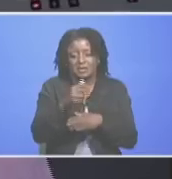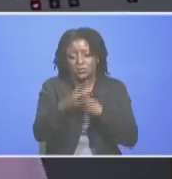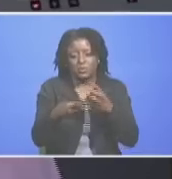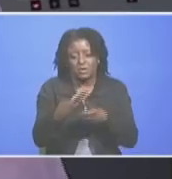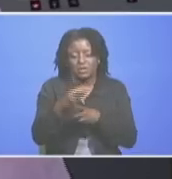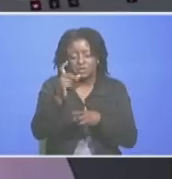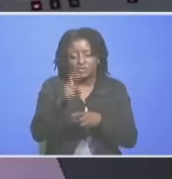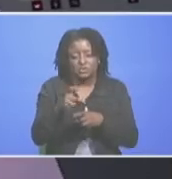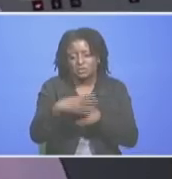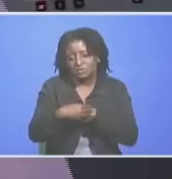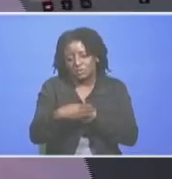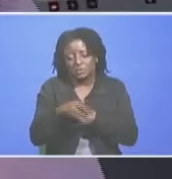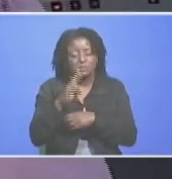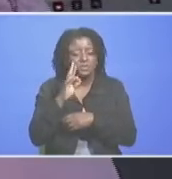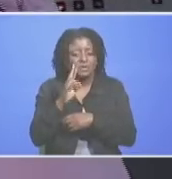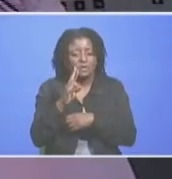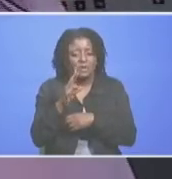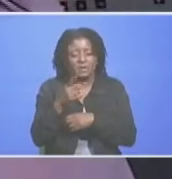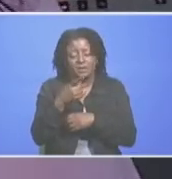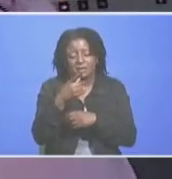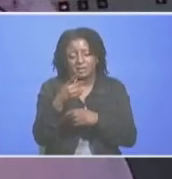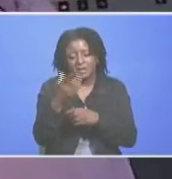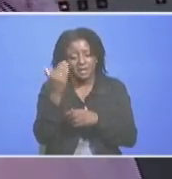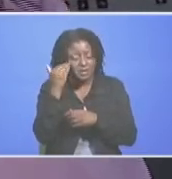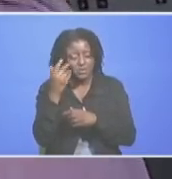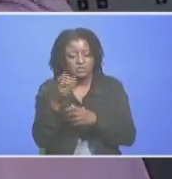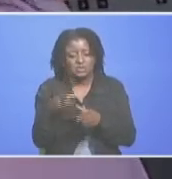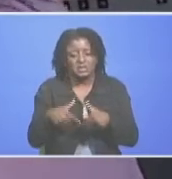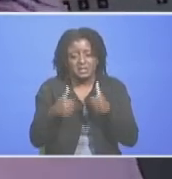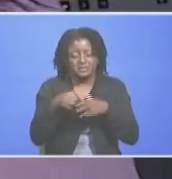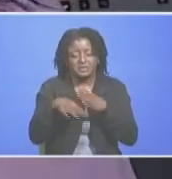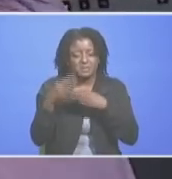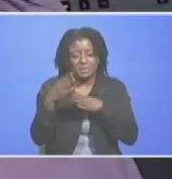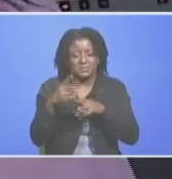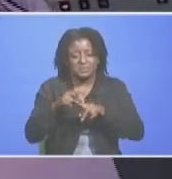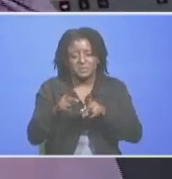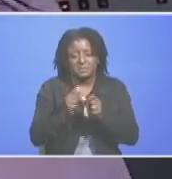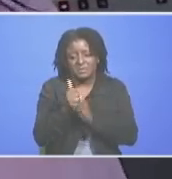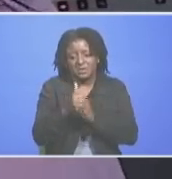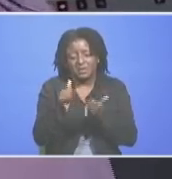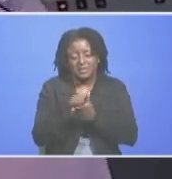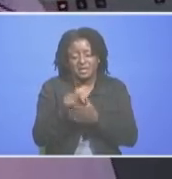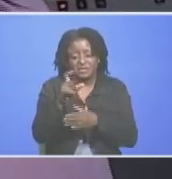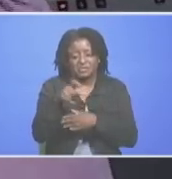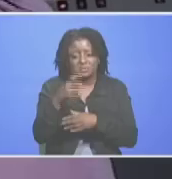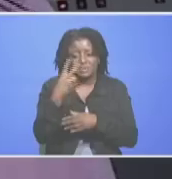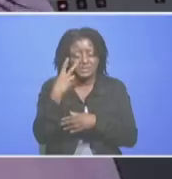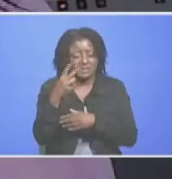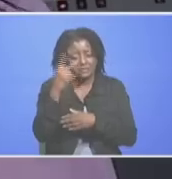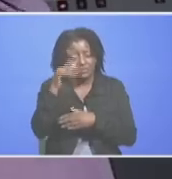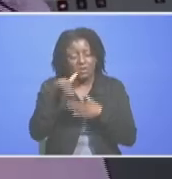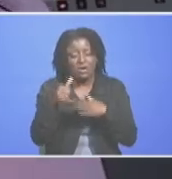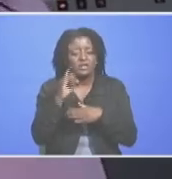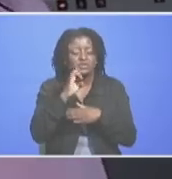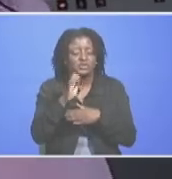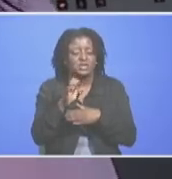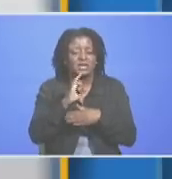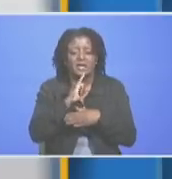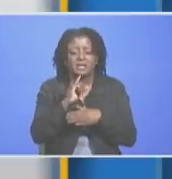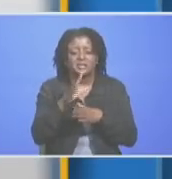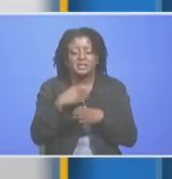I know she's very well known in Bahamas, but beyond of that, she needs to be seen for who she is and what she can contribute to the